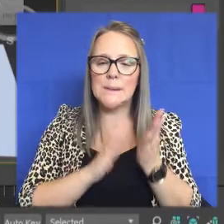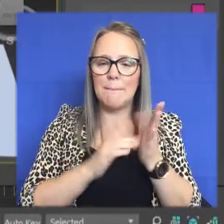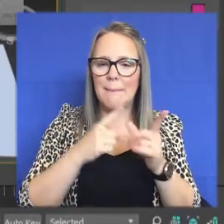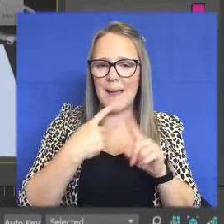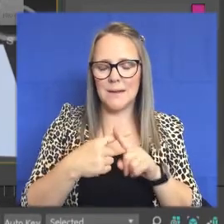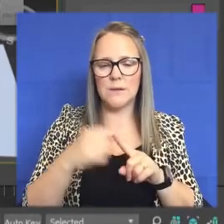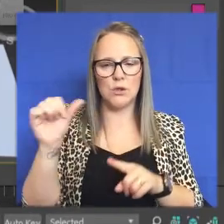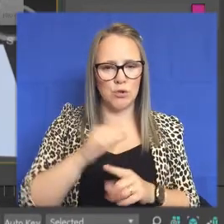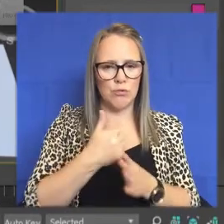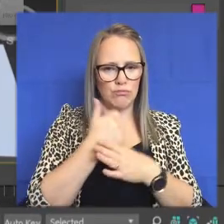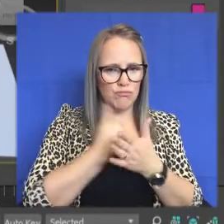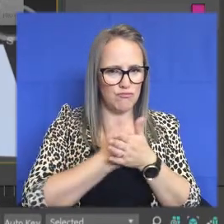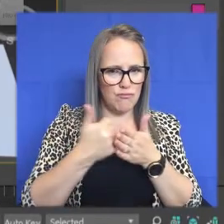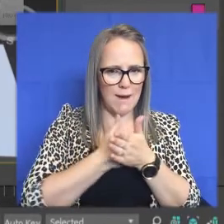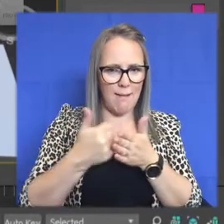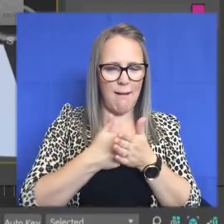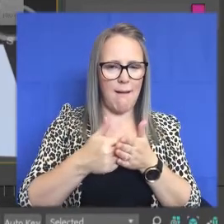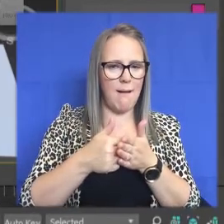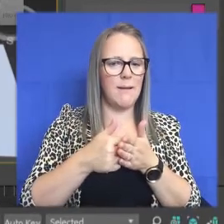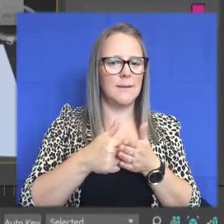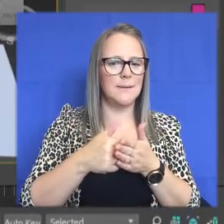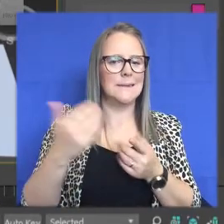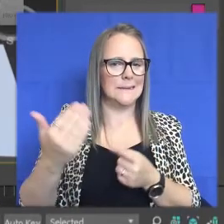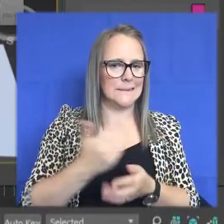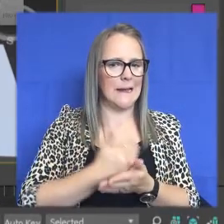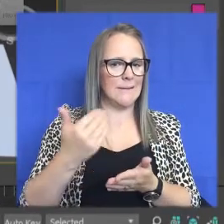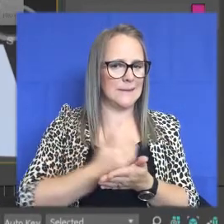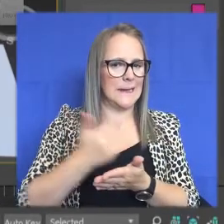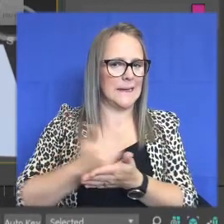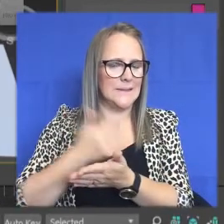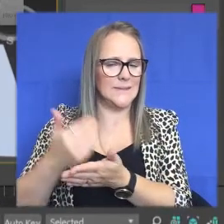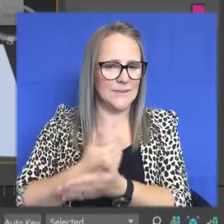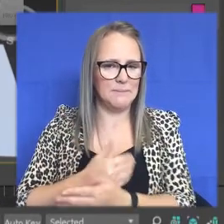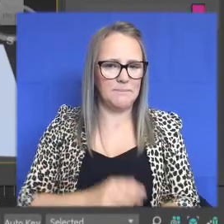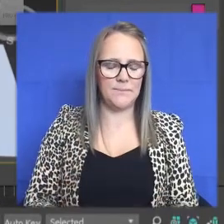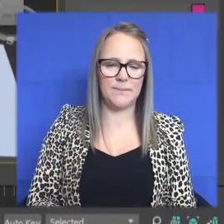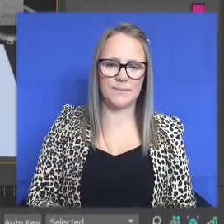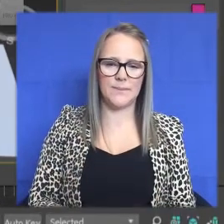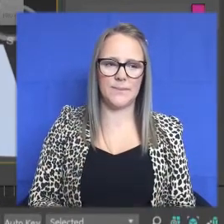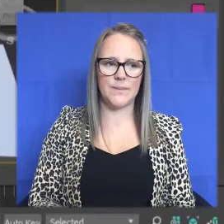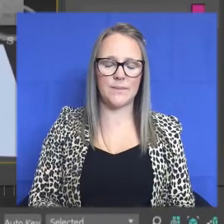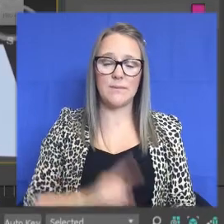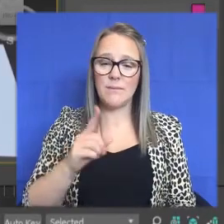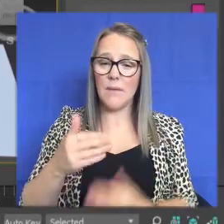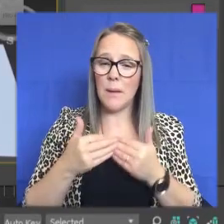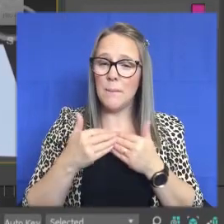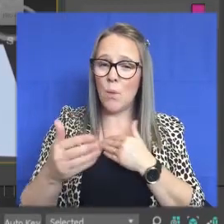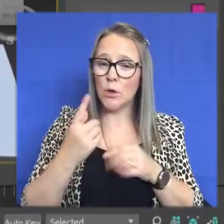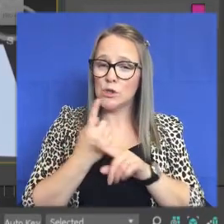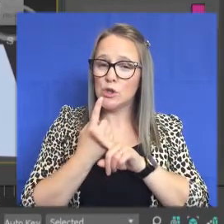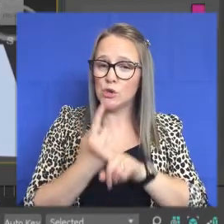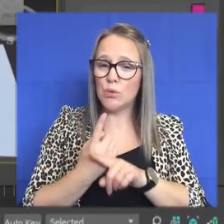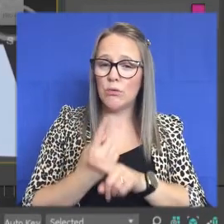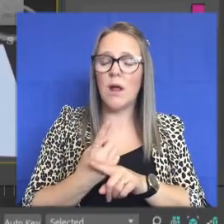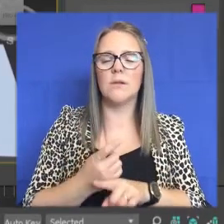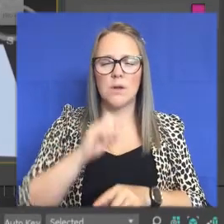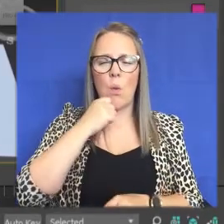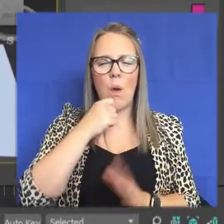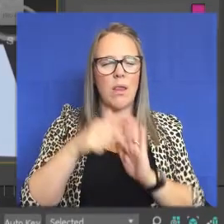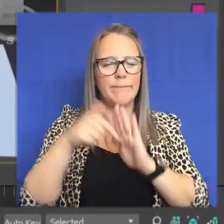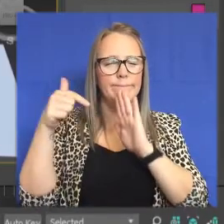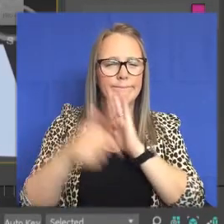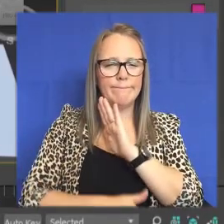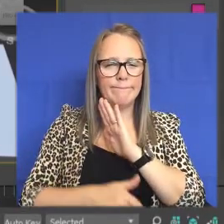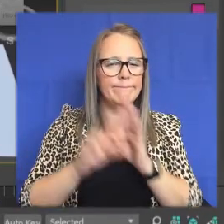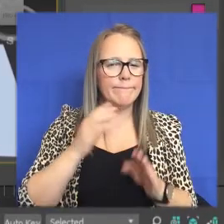is save regularly, as much as you possibly can. For the tutorials that we'll get into very shortly, I